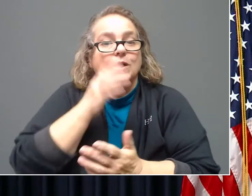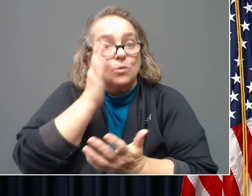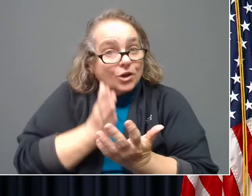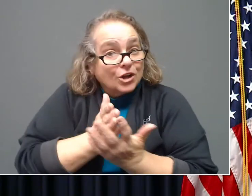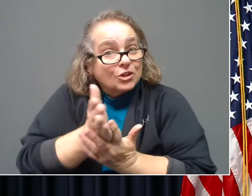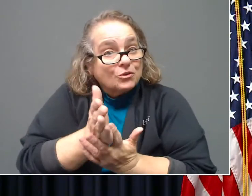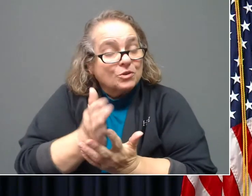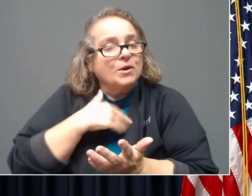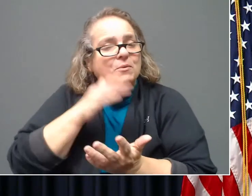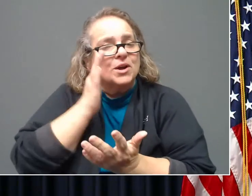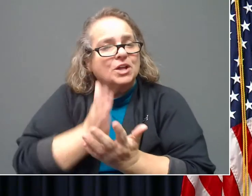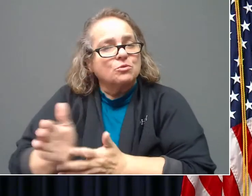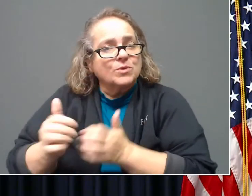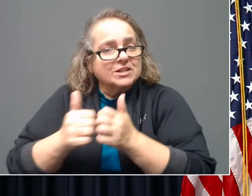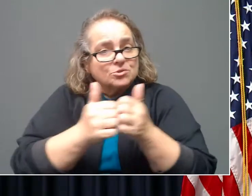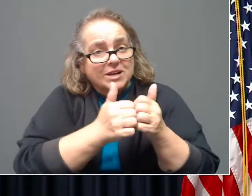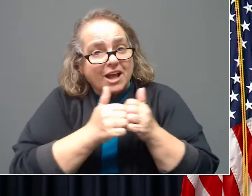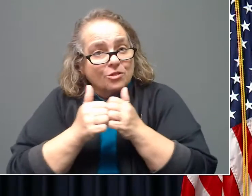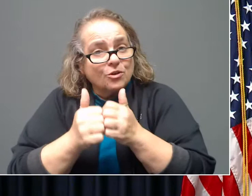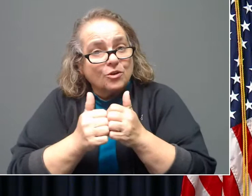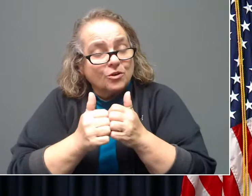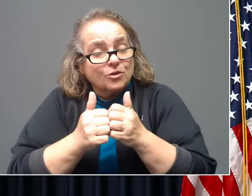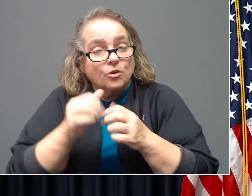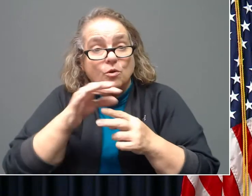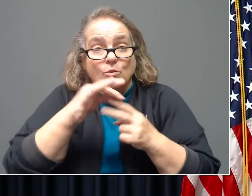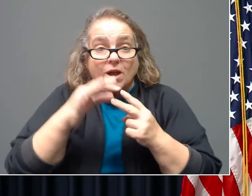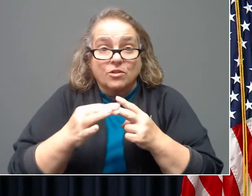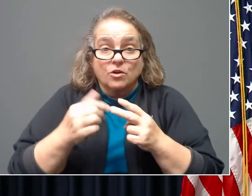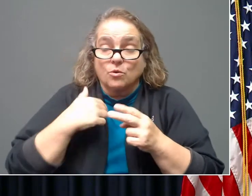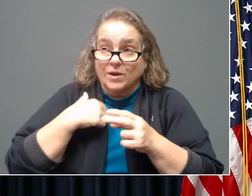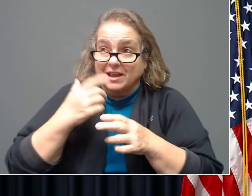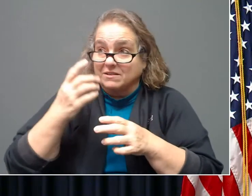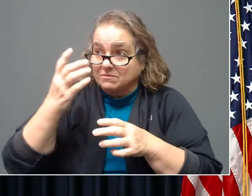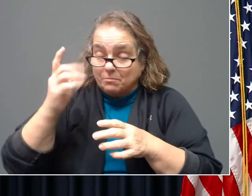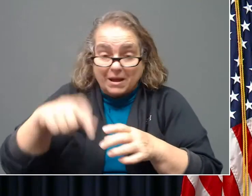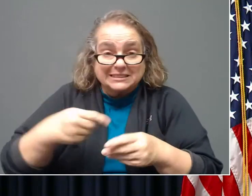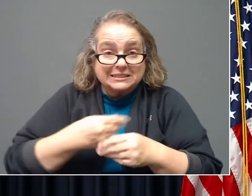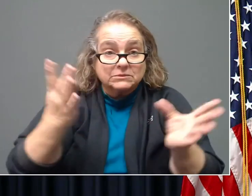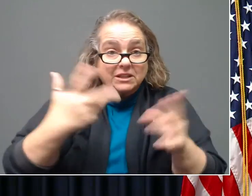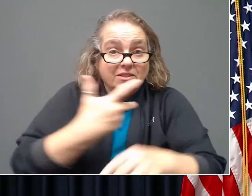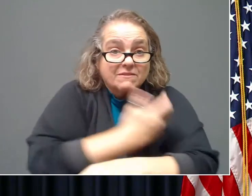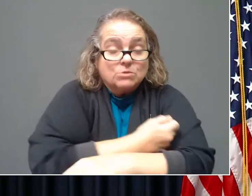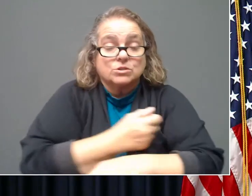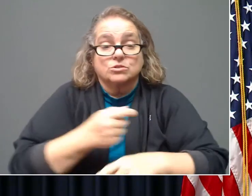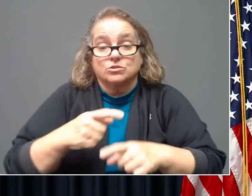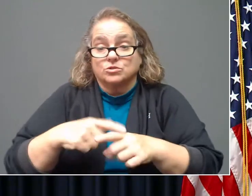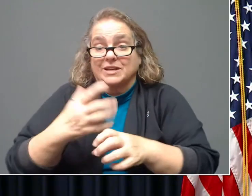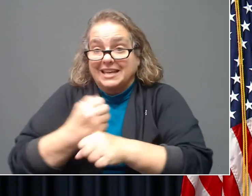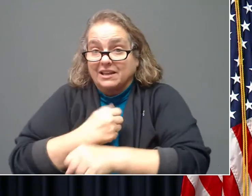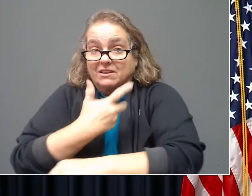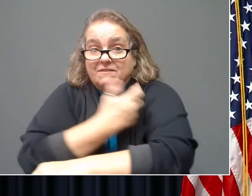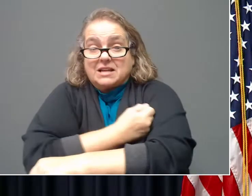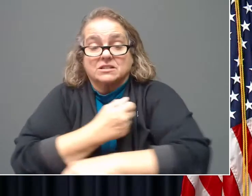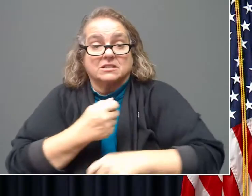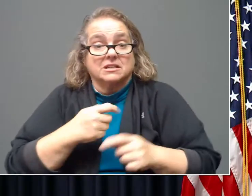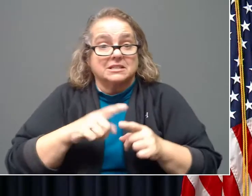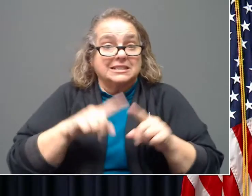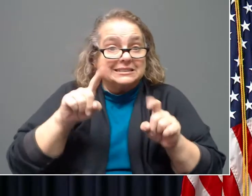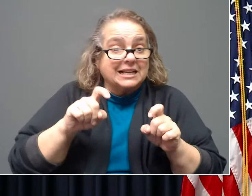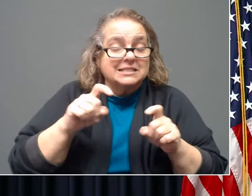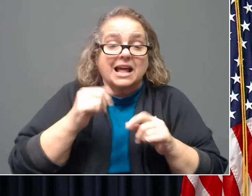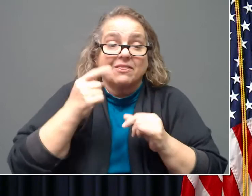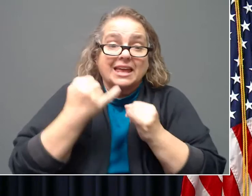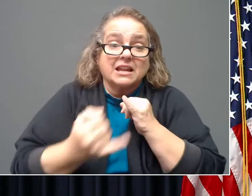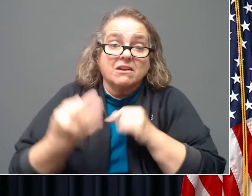through this together, whether it's mitigating the virus, whether it's the vaccinations. At the end of the day, everybody is going